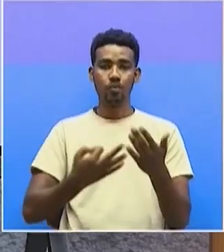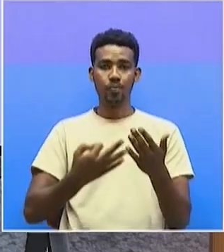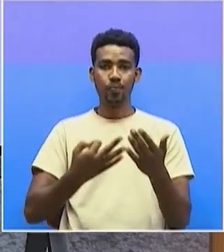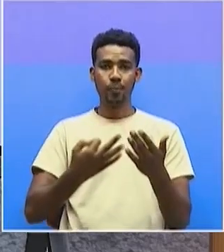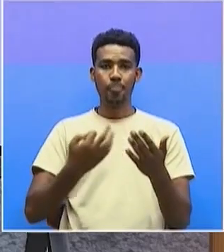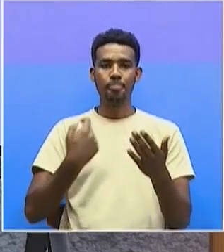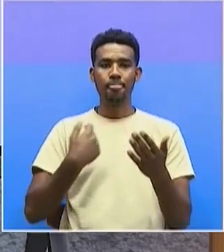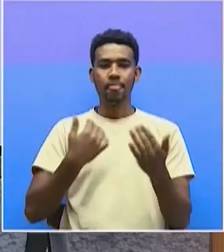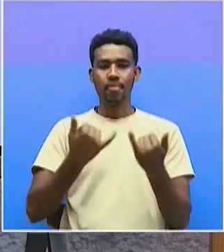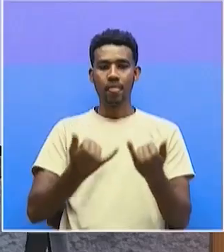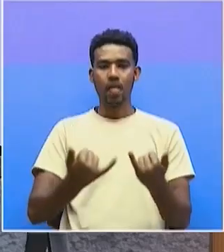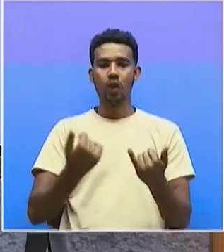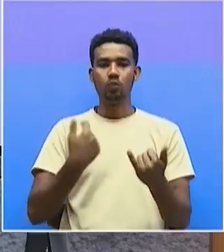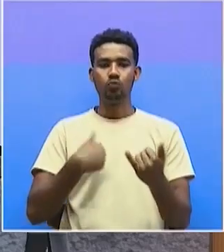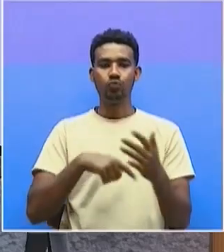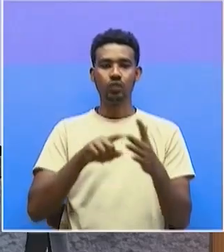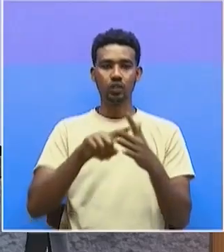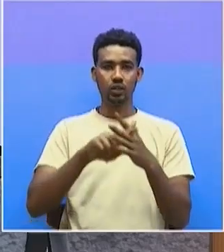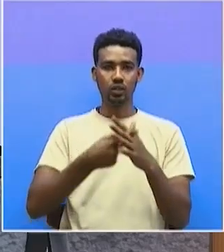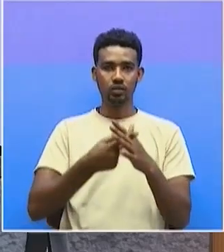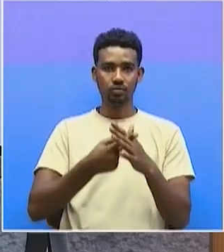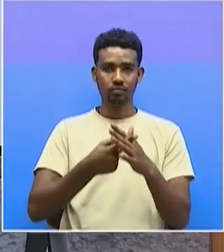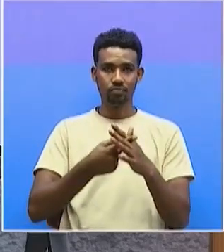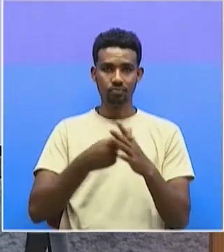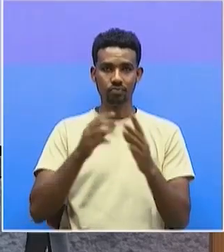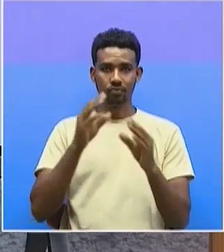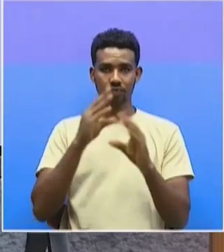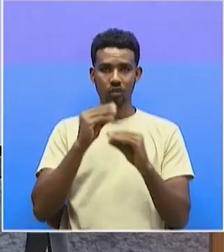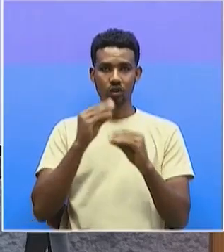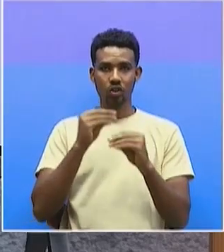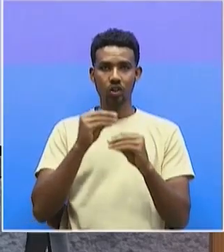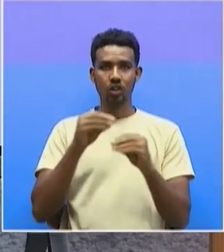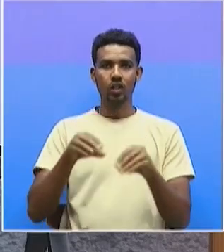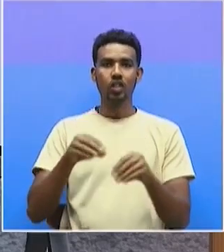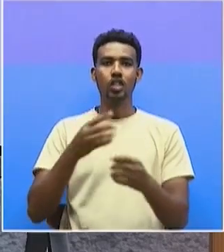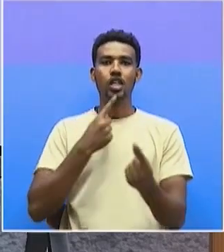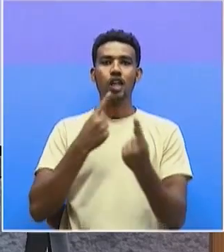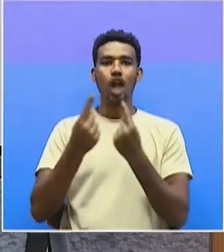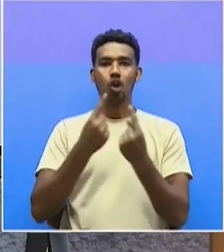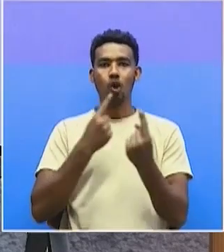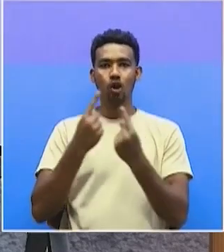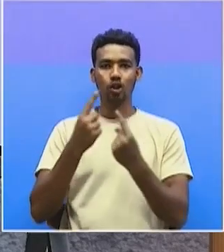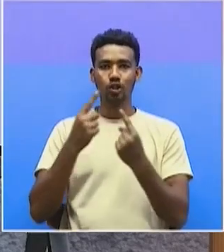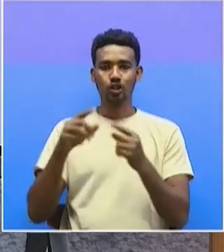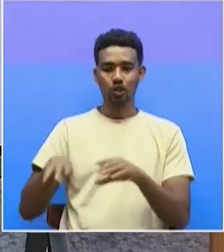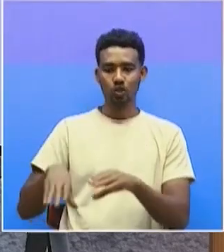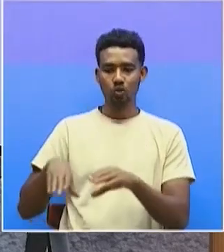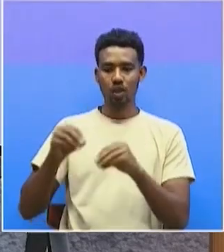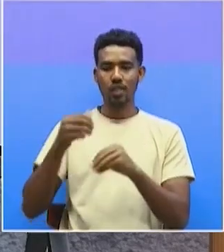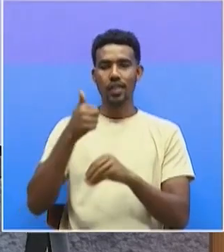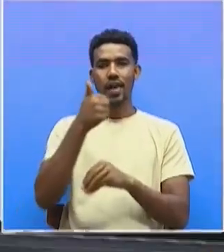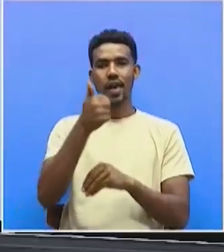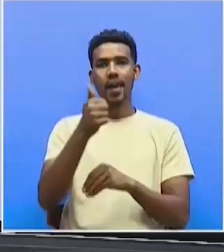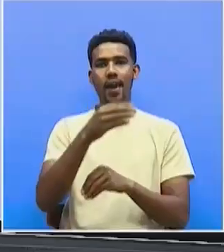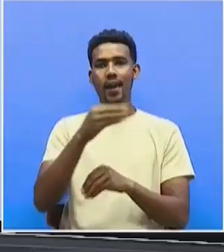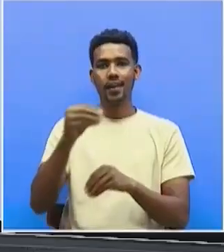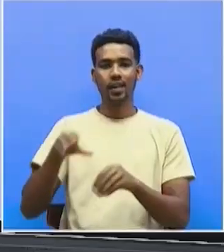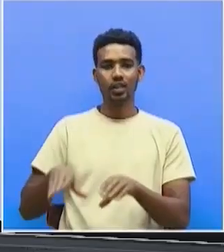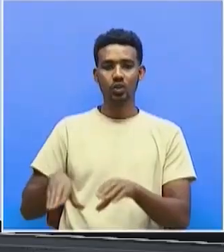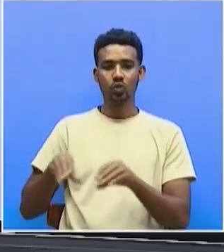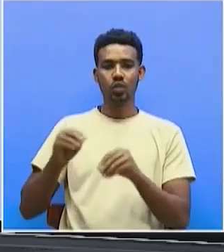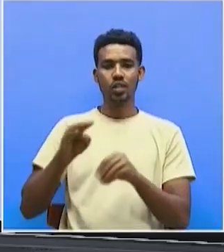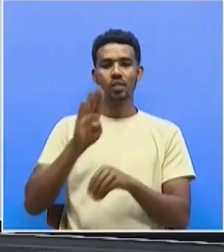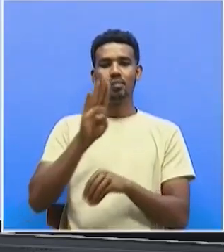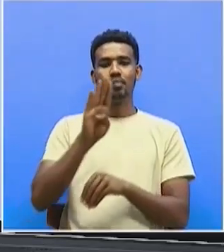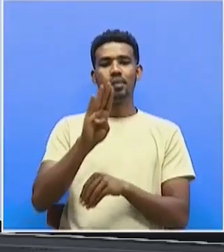with dialogue. Here is student A. We are going to start with what?